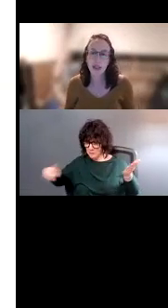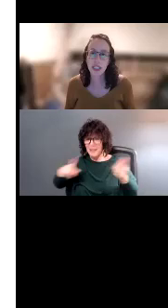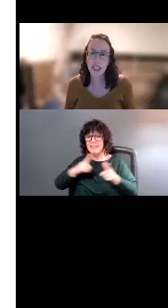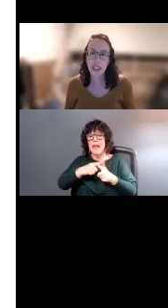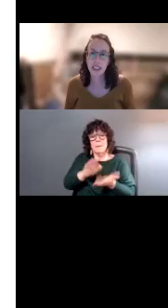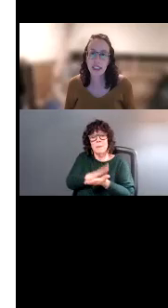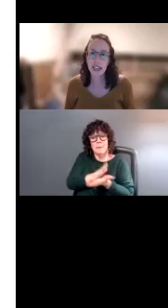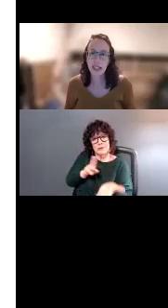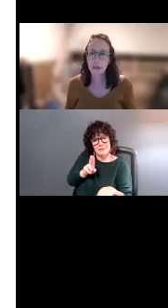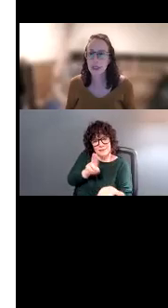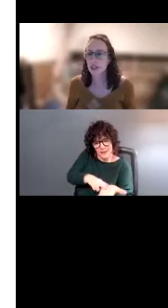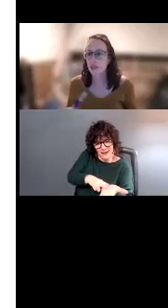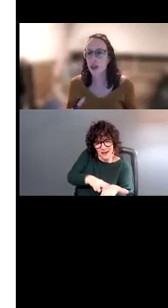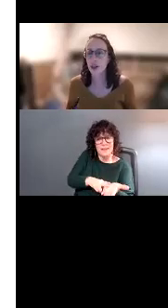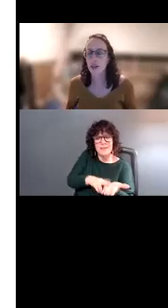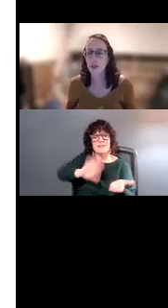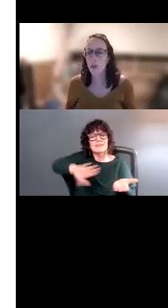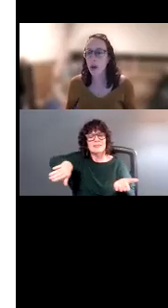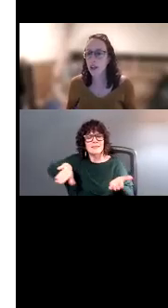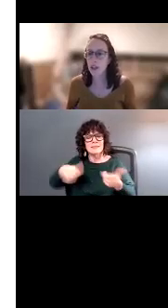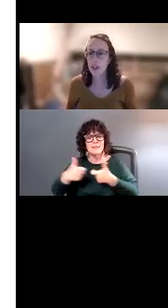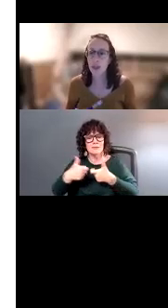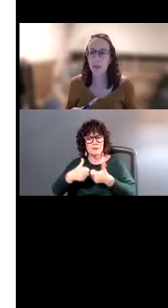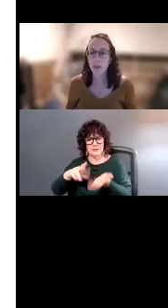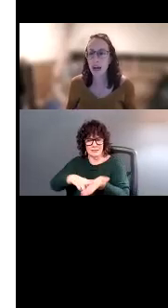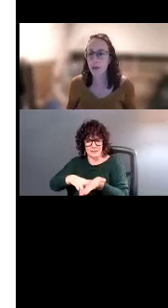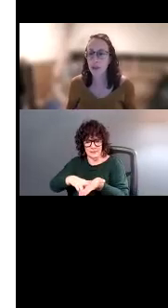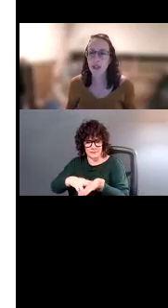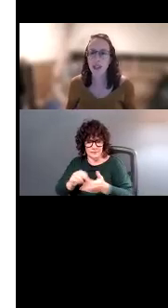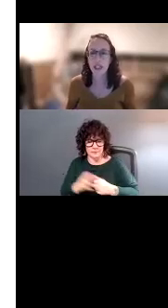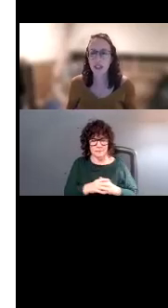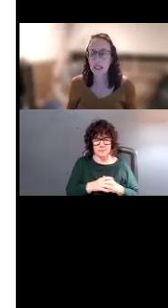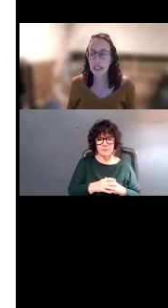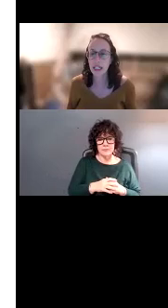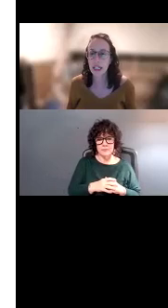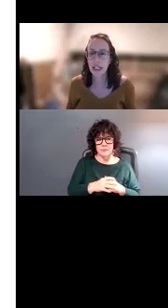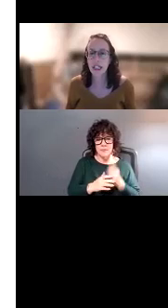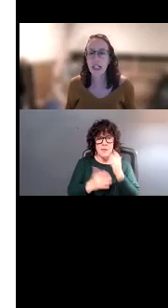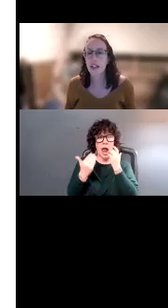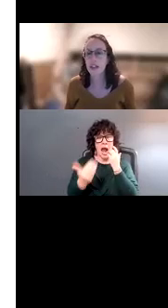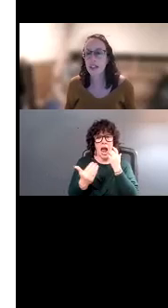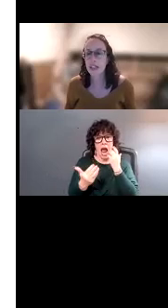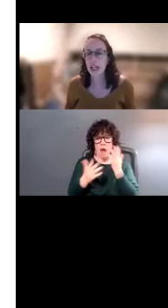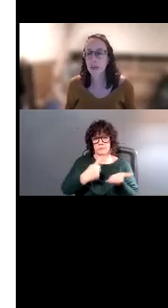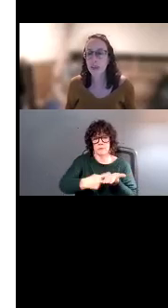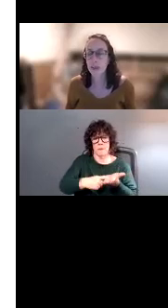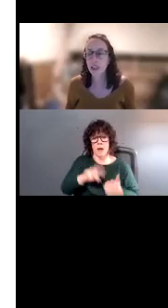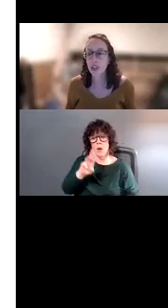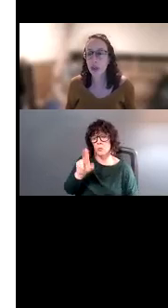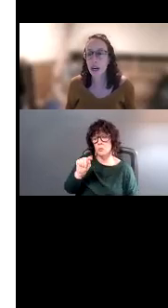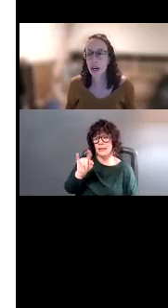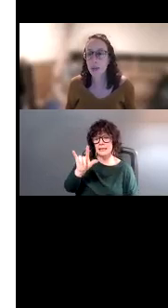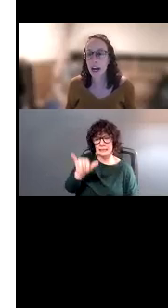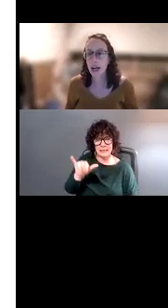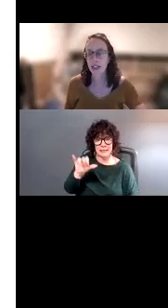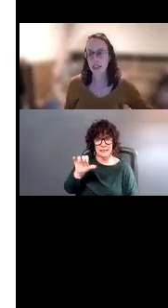So utility scams involve water, power, electricity. The scammers may